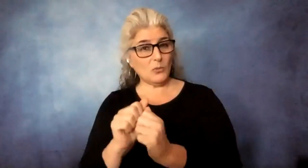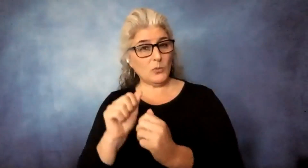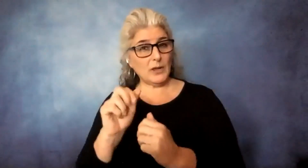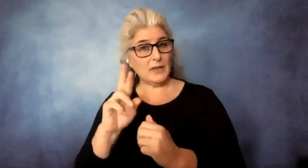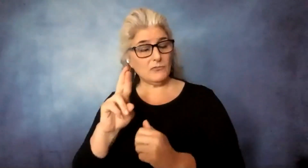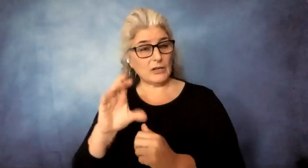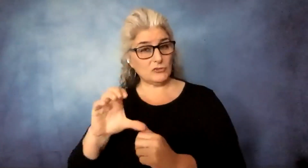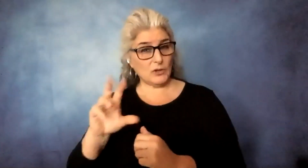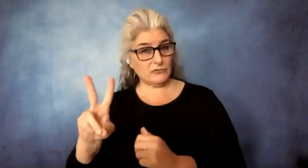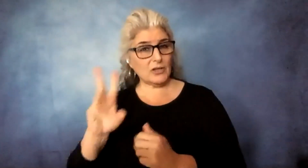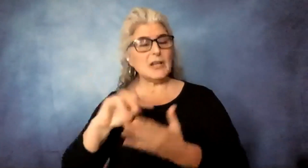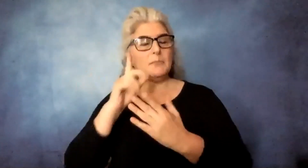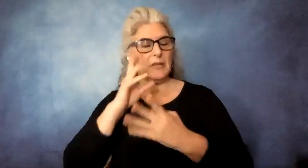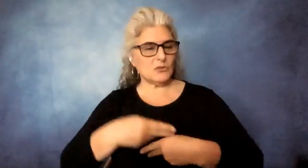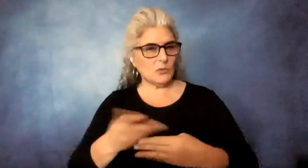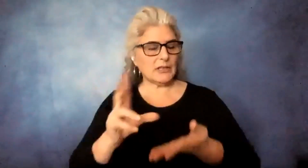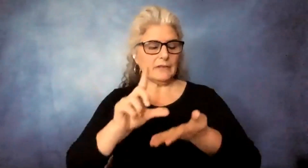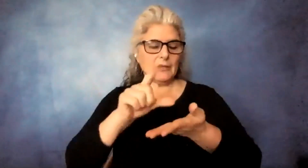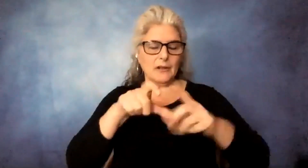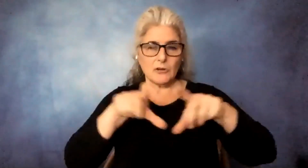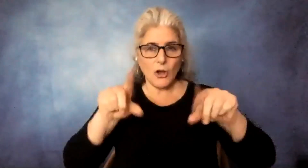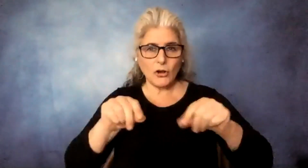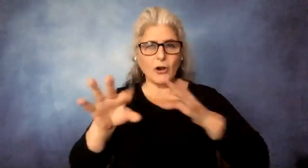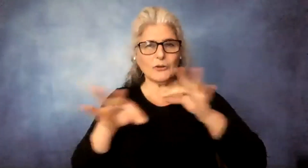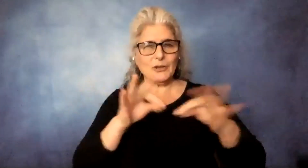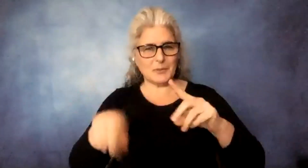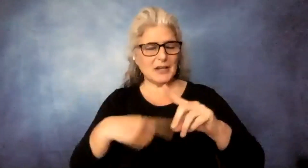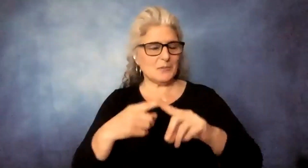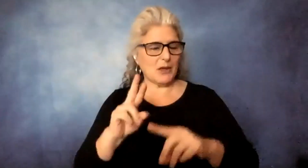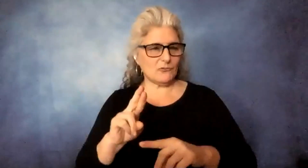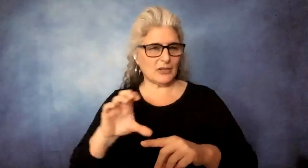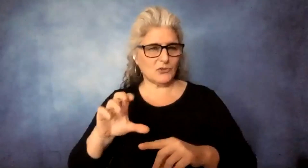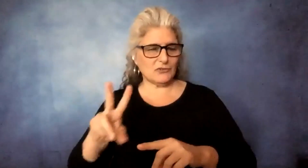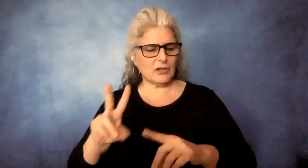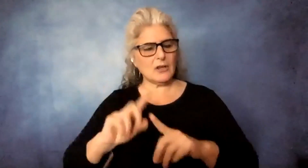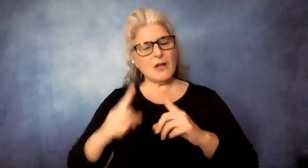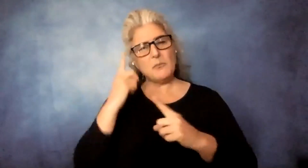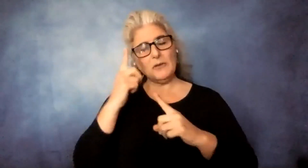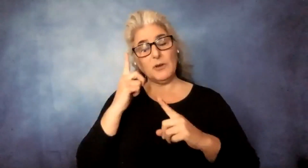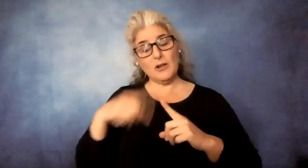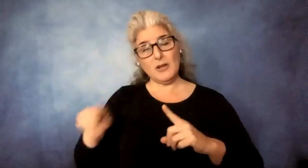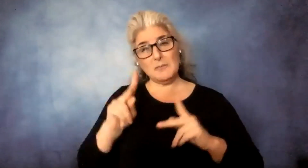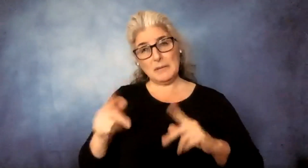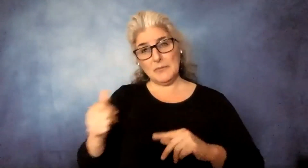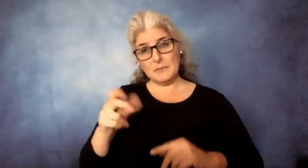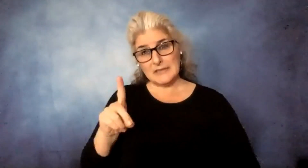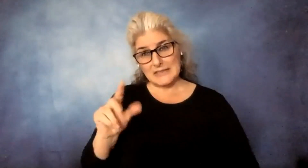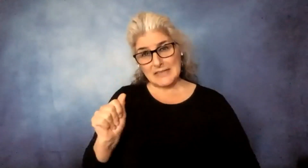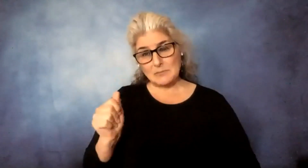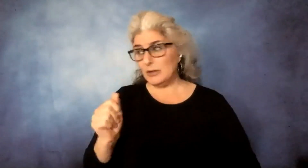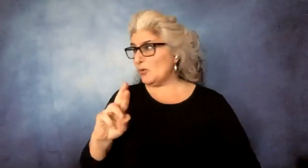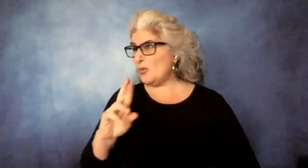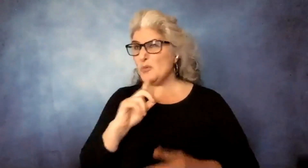sites a little card to people about ranked choice voting. But what about people who are disabled or even just want to use